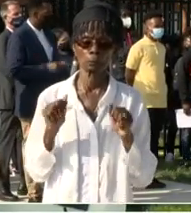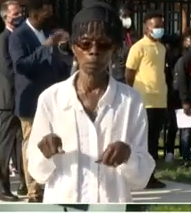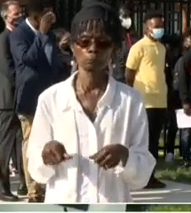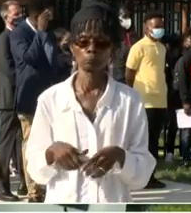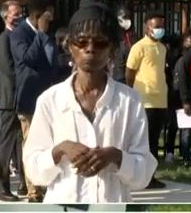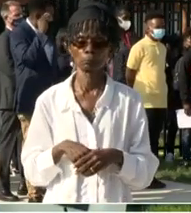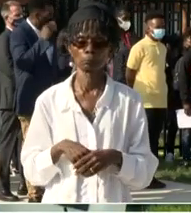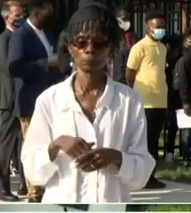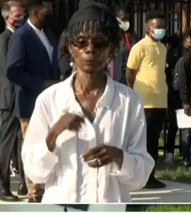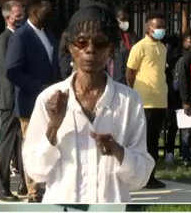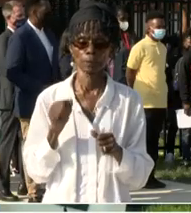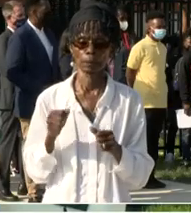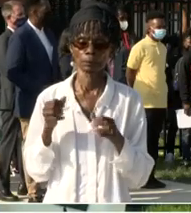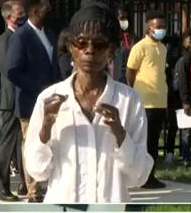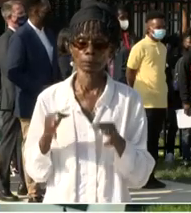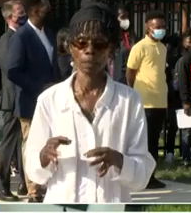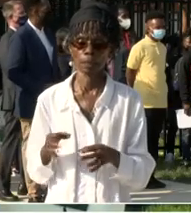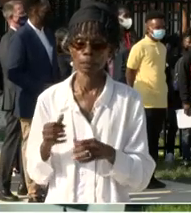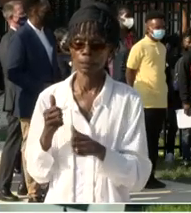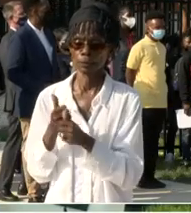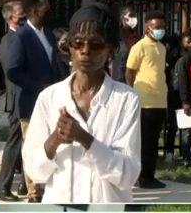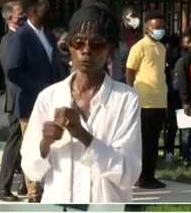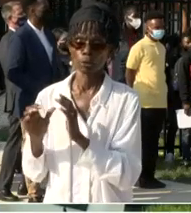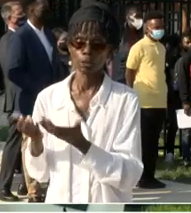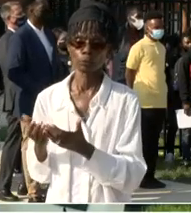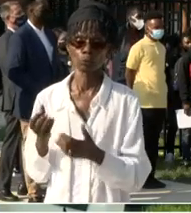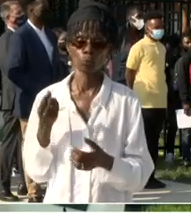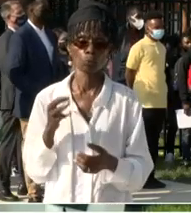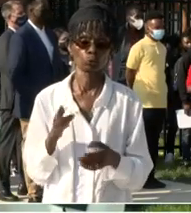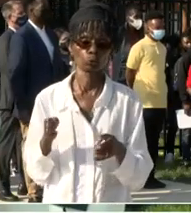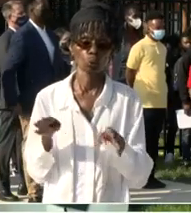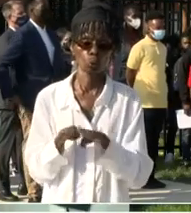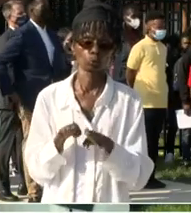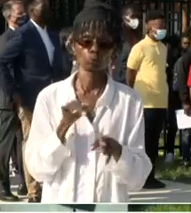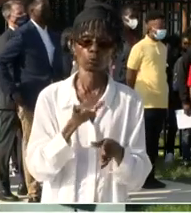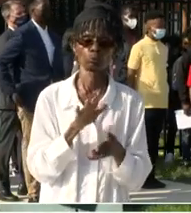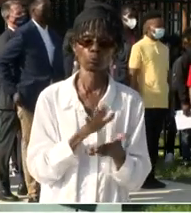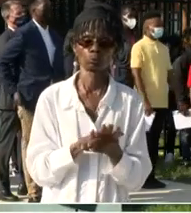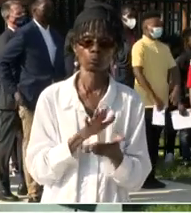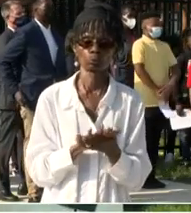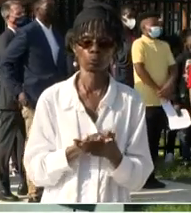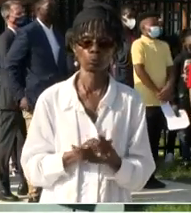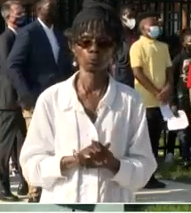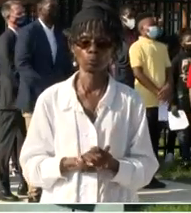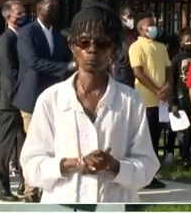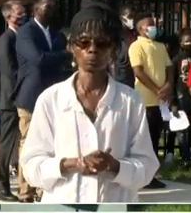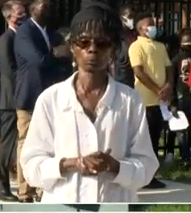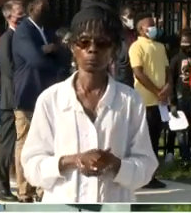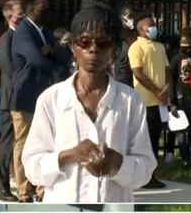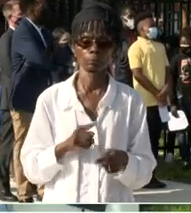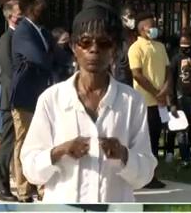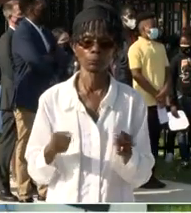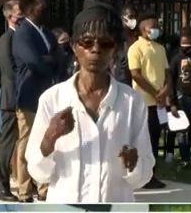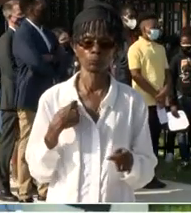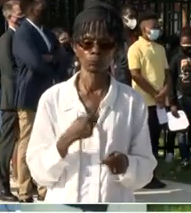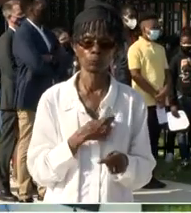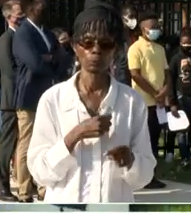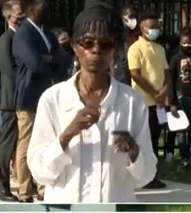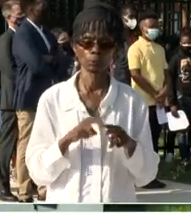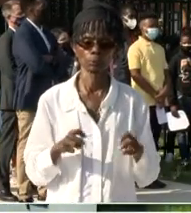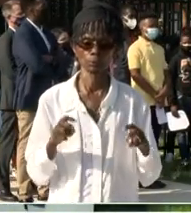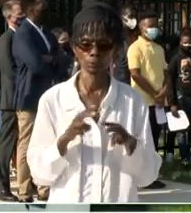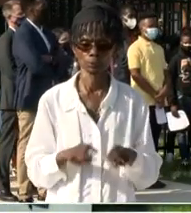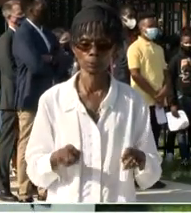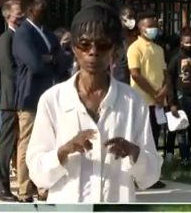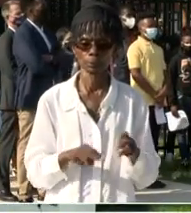school. But we believe that we will be apart from other districts in terms of some of the needs that they've seen and the need to have